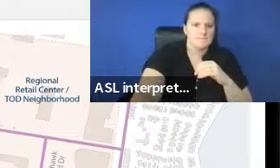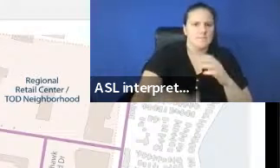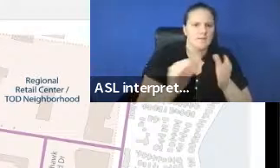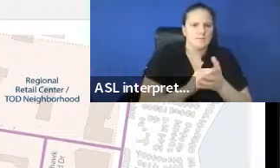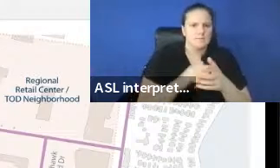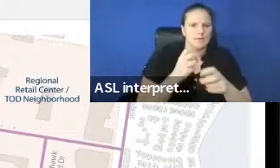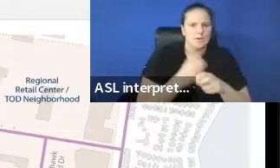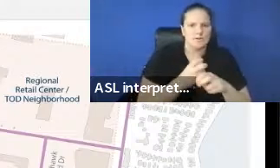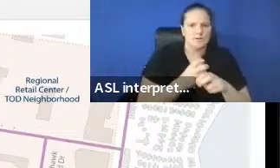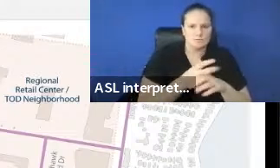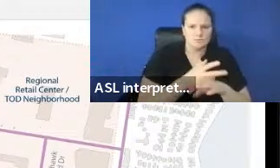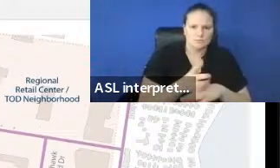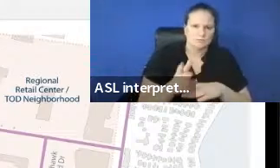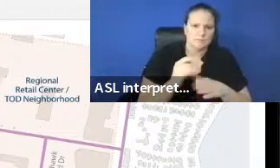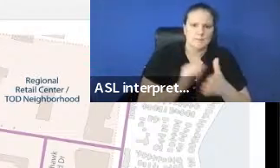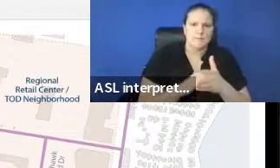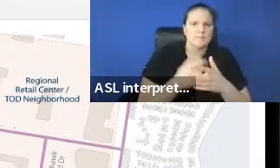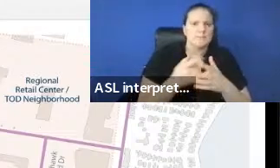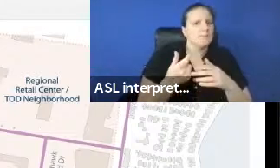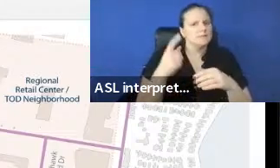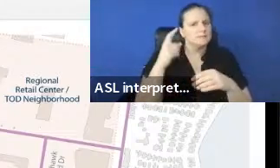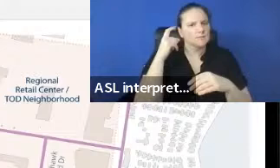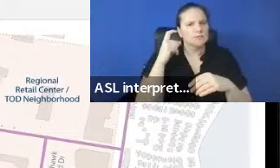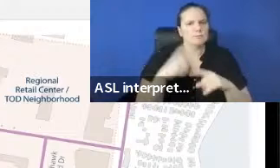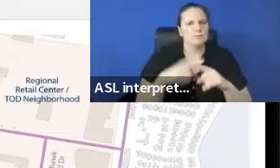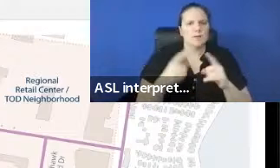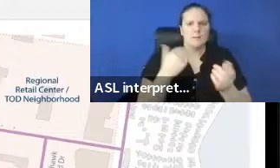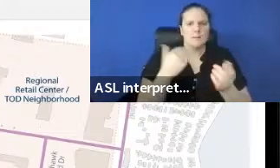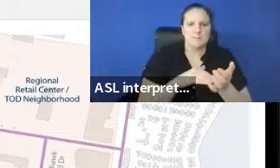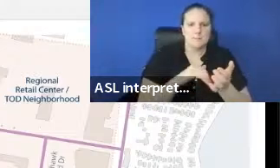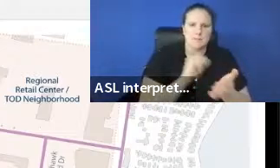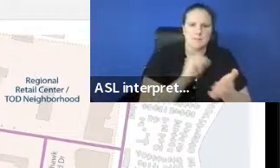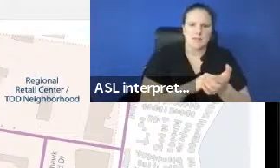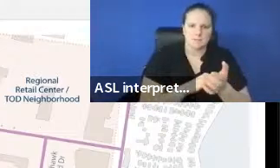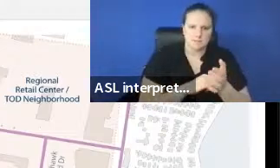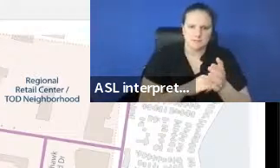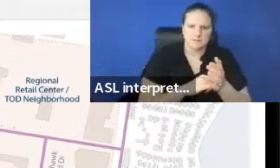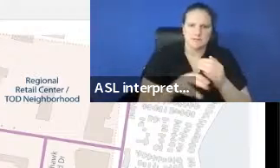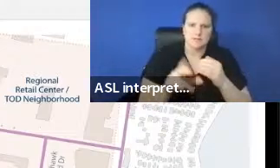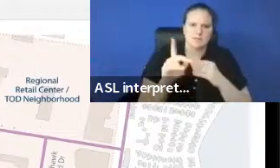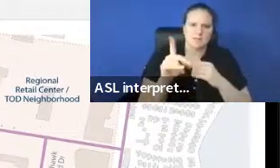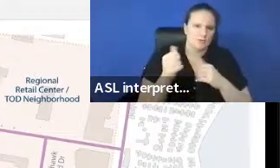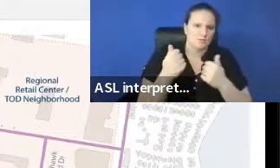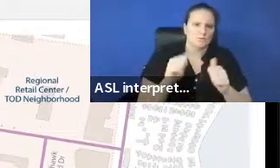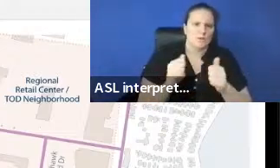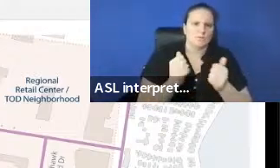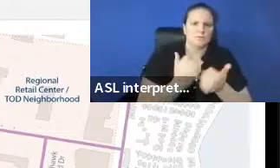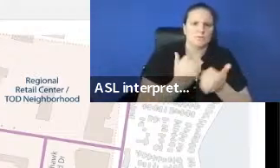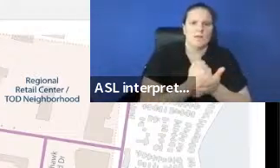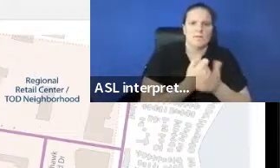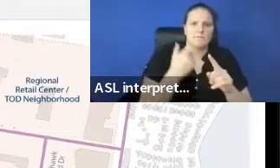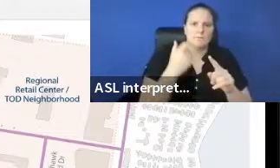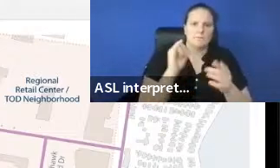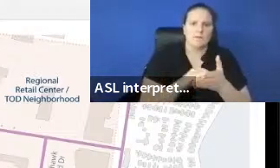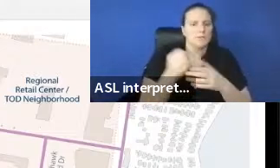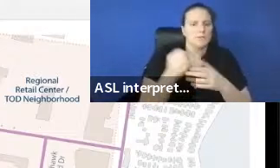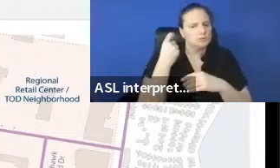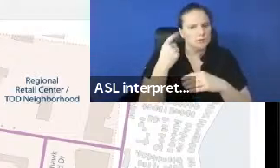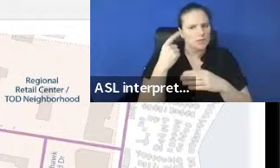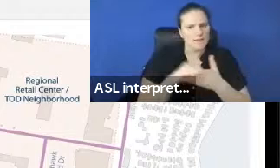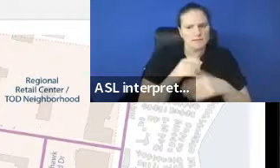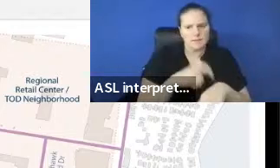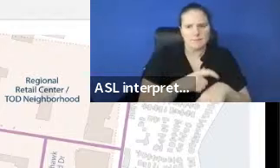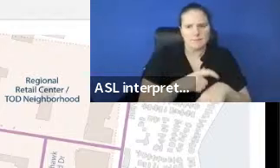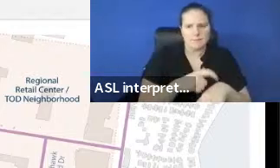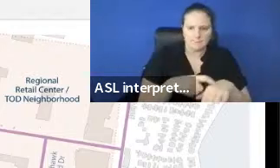So it's a little bit of speculation, but again, that is the data that we're trying to gather so that we do understand the time that